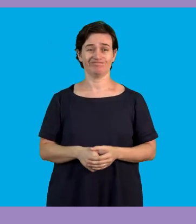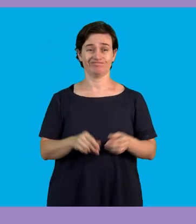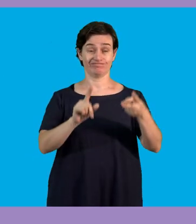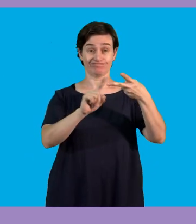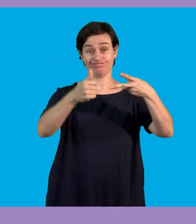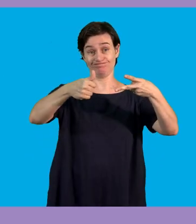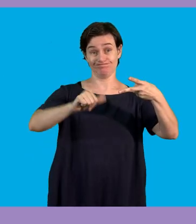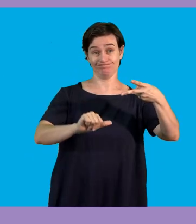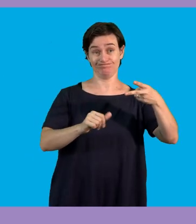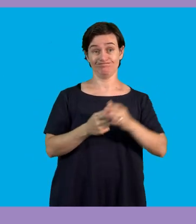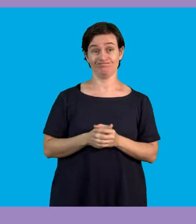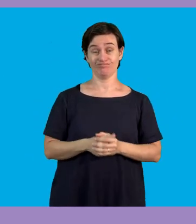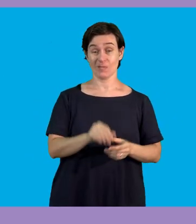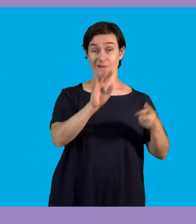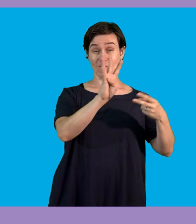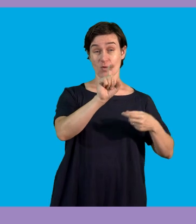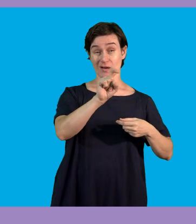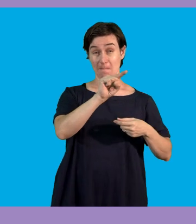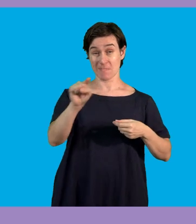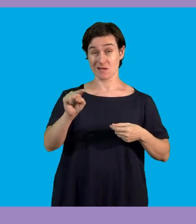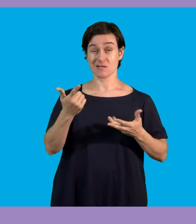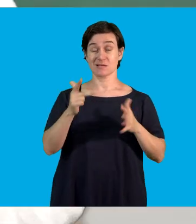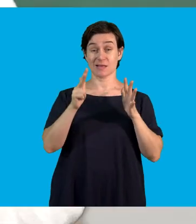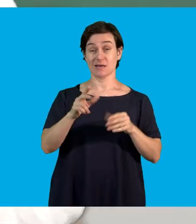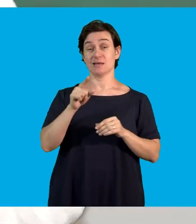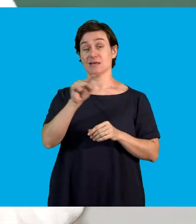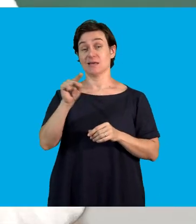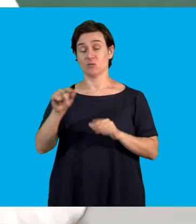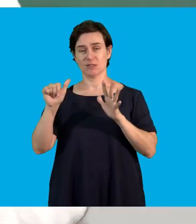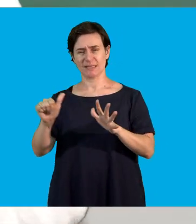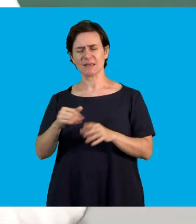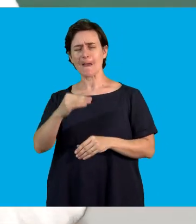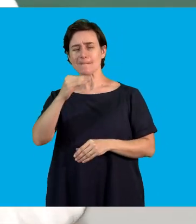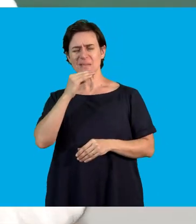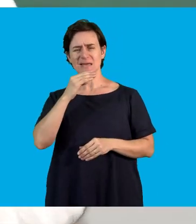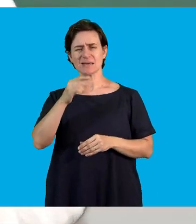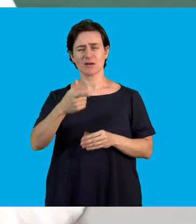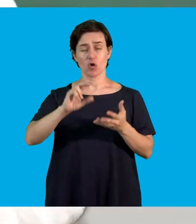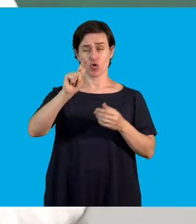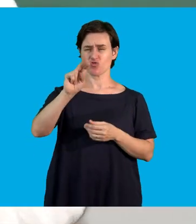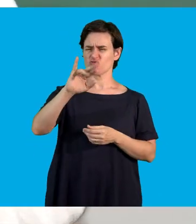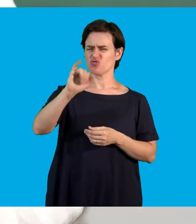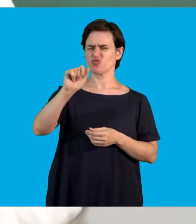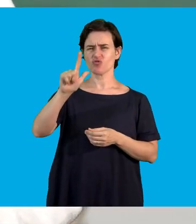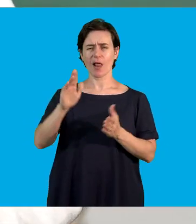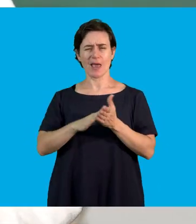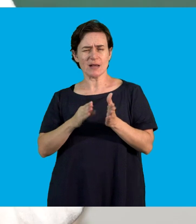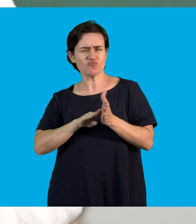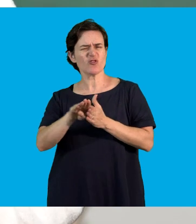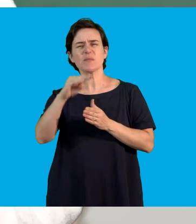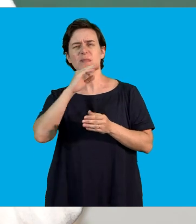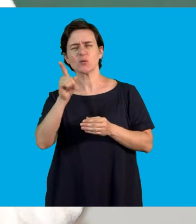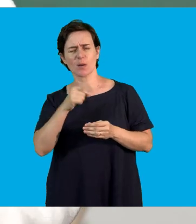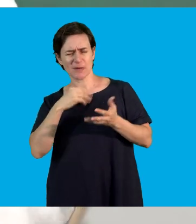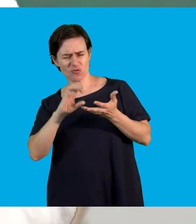18 equals to 6. Remember, trial and improvement means that we can try a few numbers and see